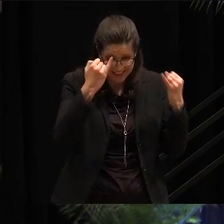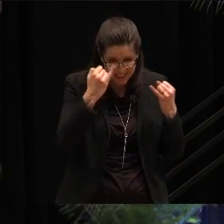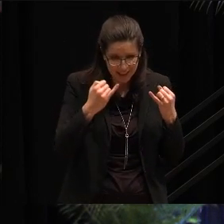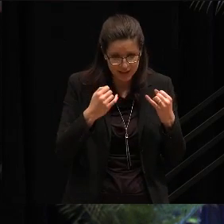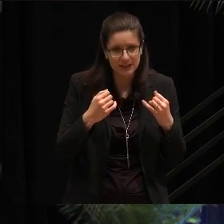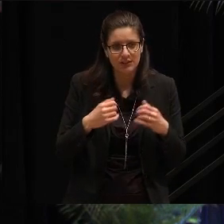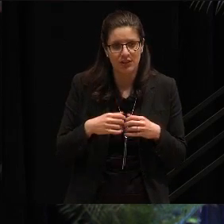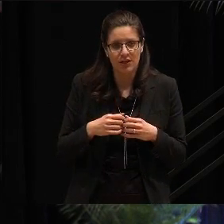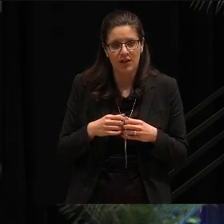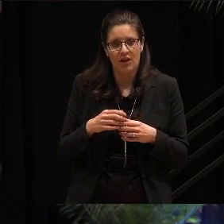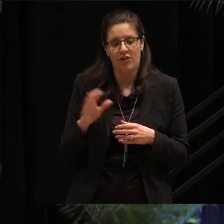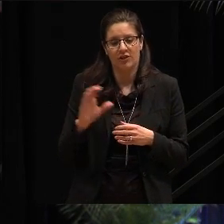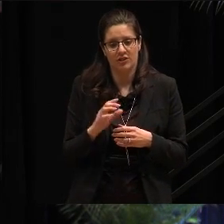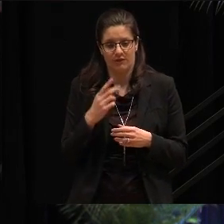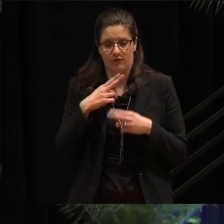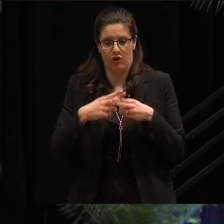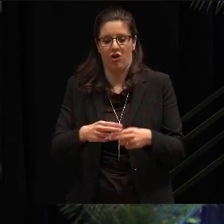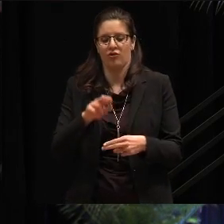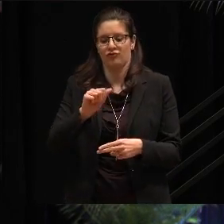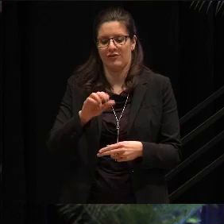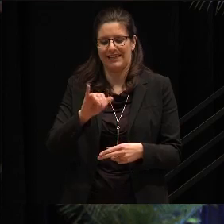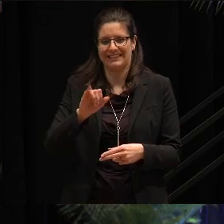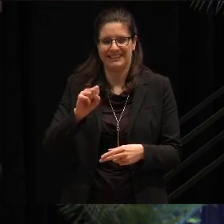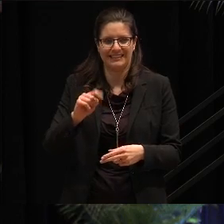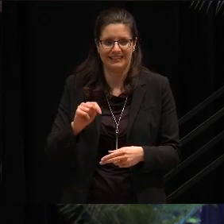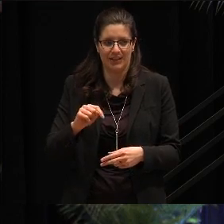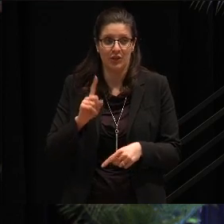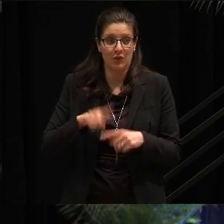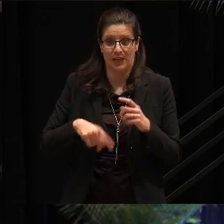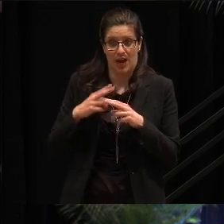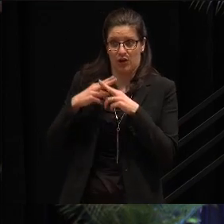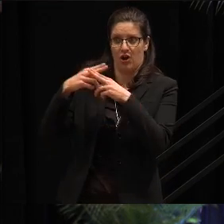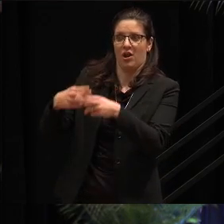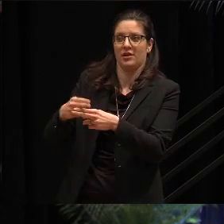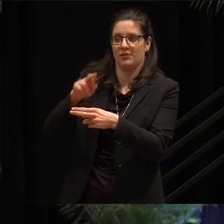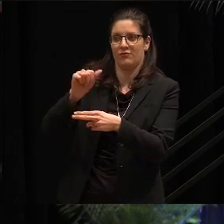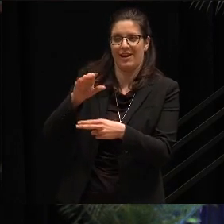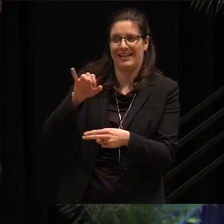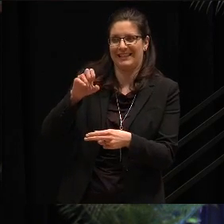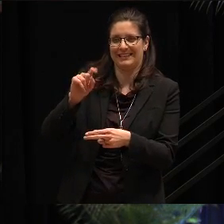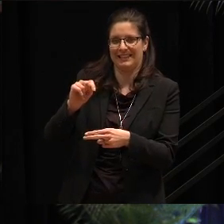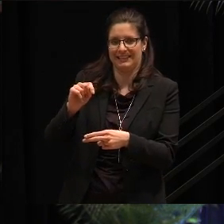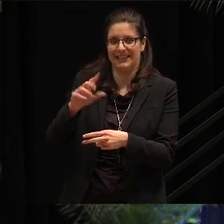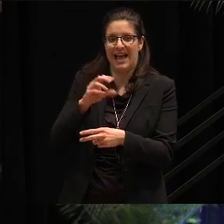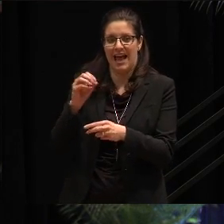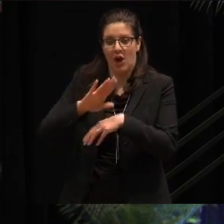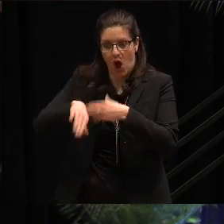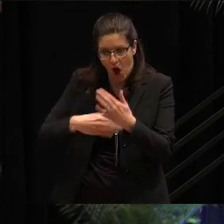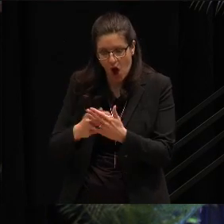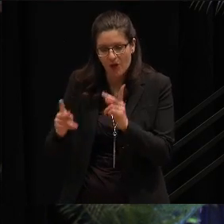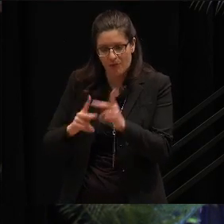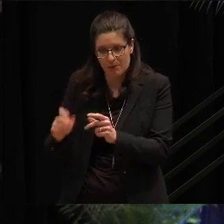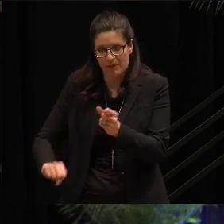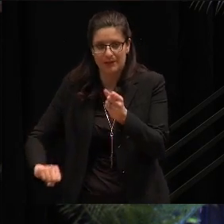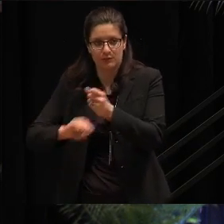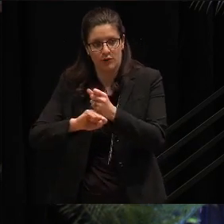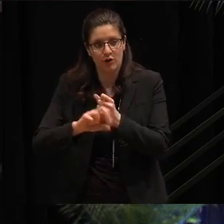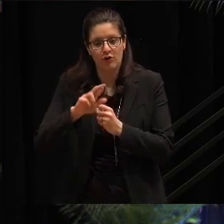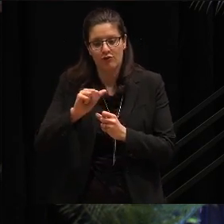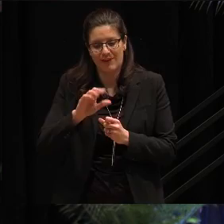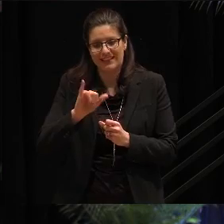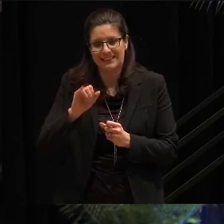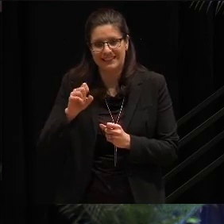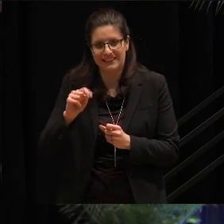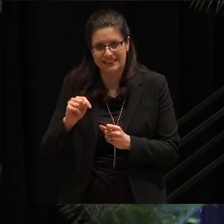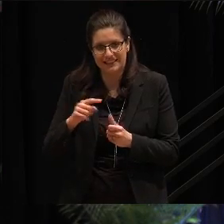You're calling conservatives racist. You can't call Donald Trump a racist without, by implication, calling all those who support him racist and homophobes and